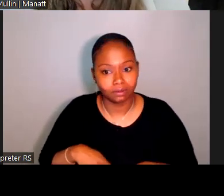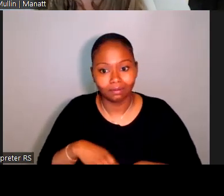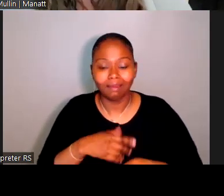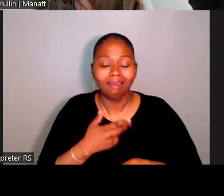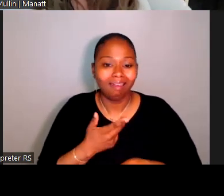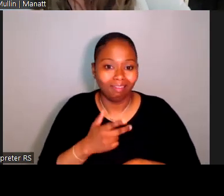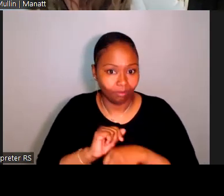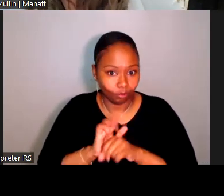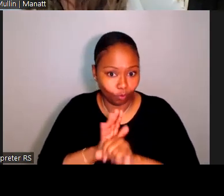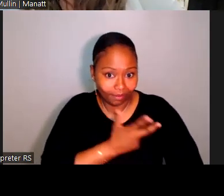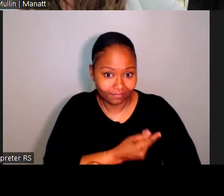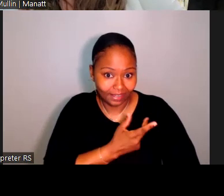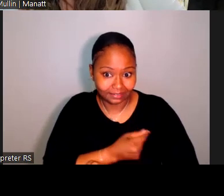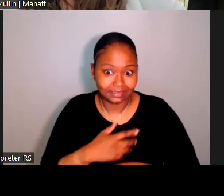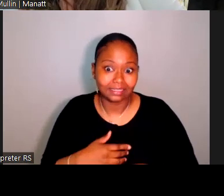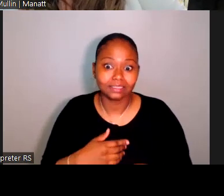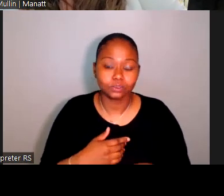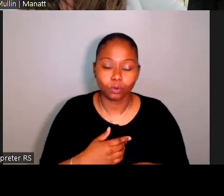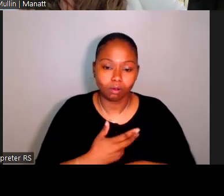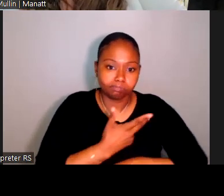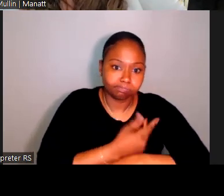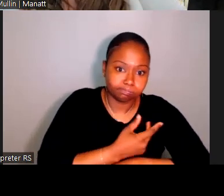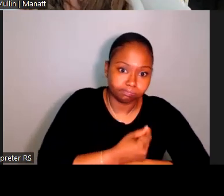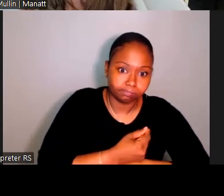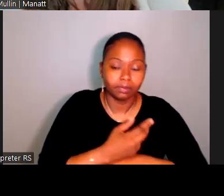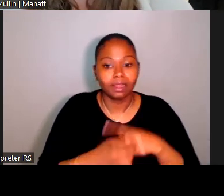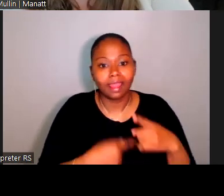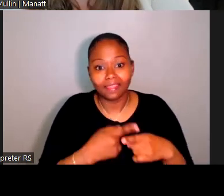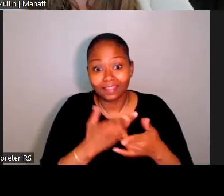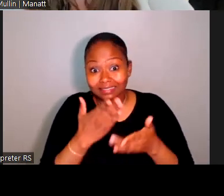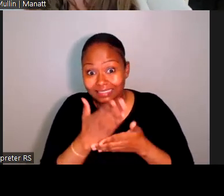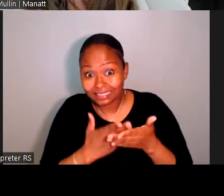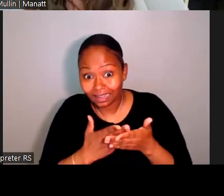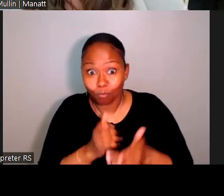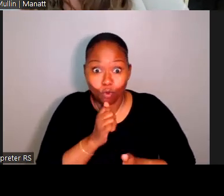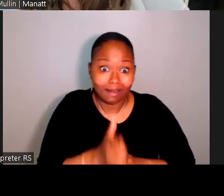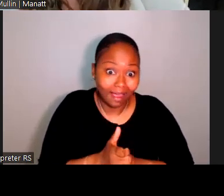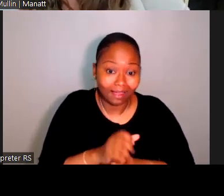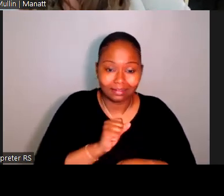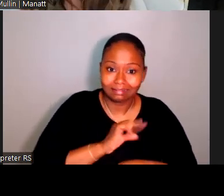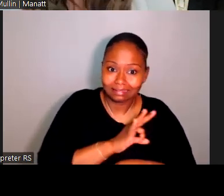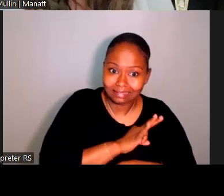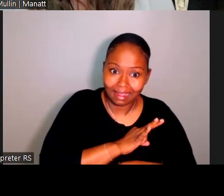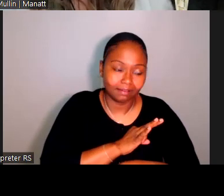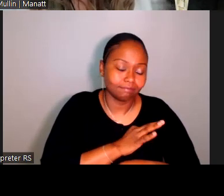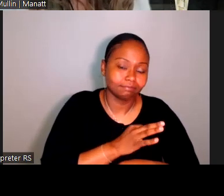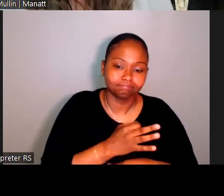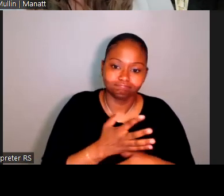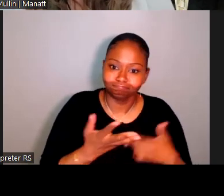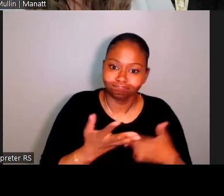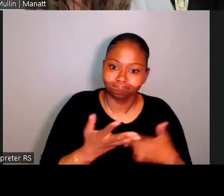waves. And so staff in the facility may have had access to vaccination prior to visitors.